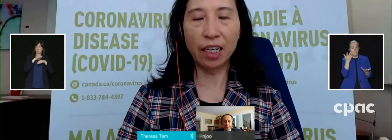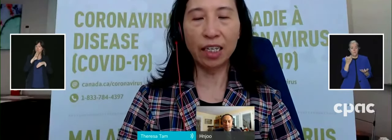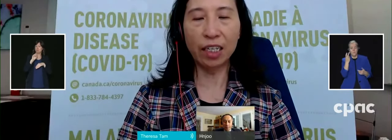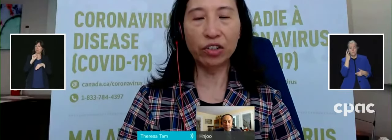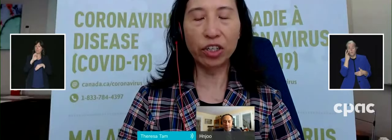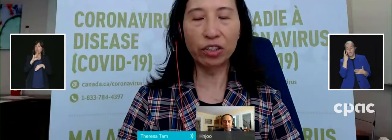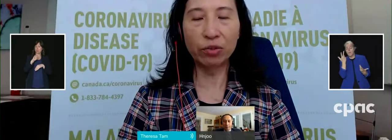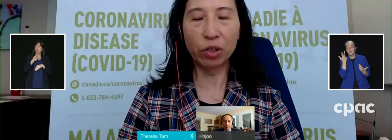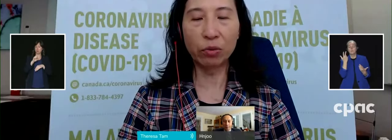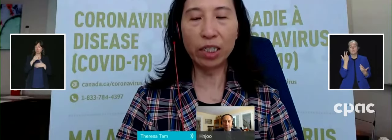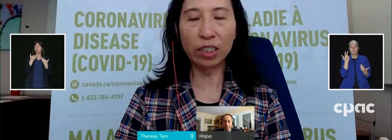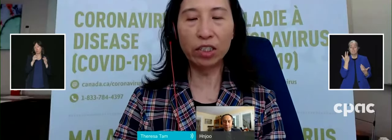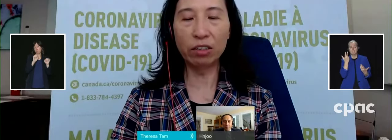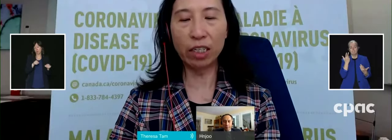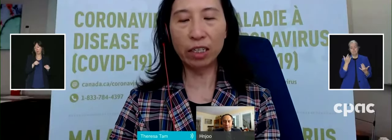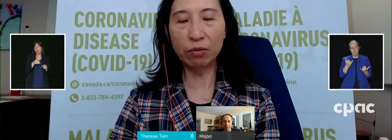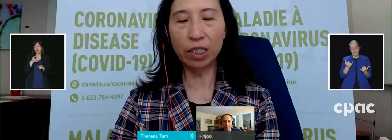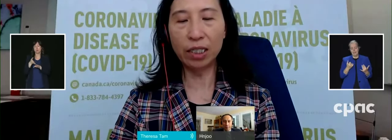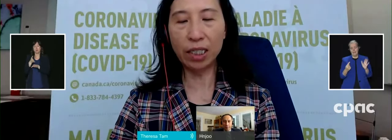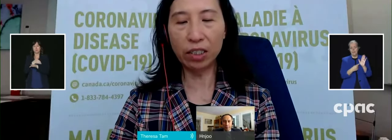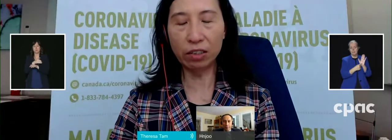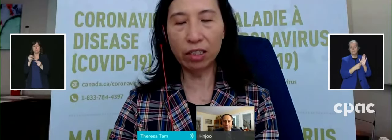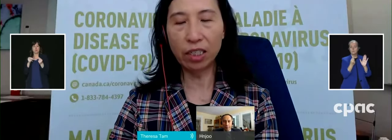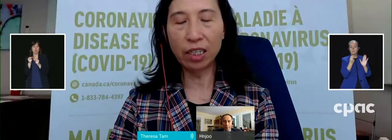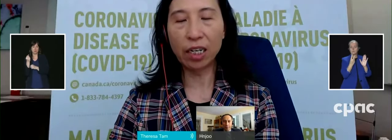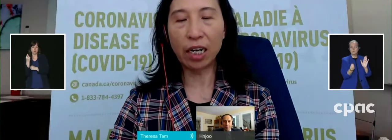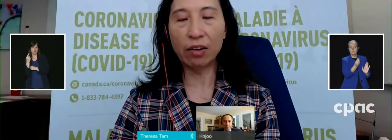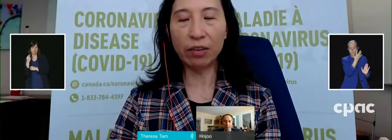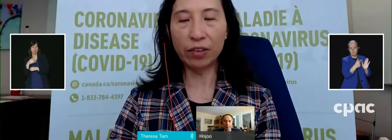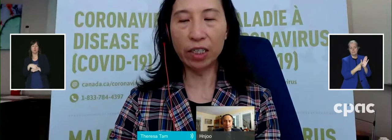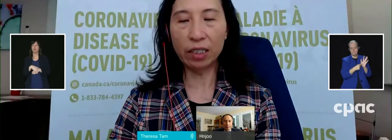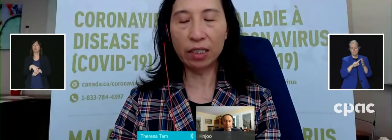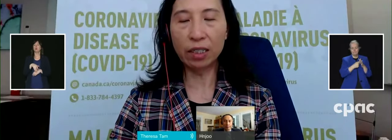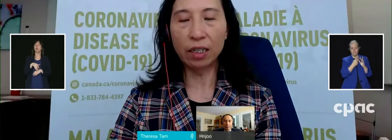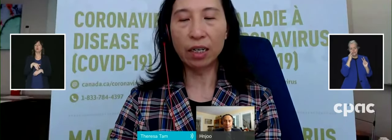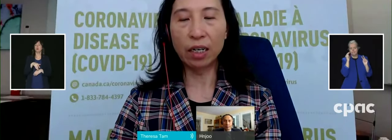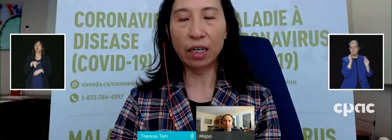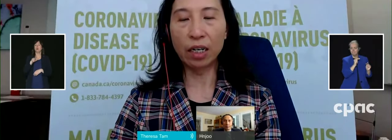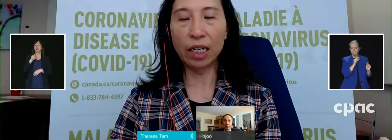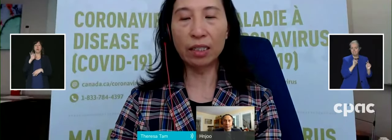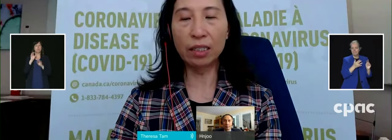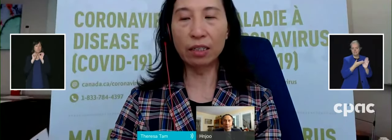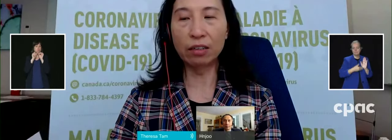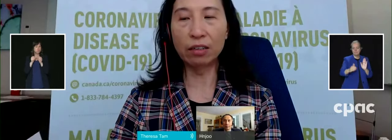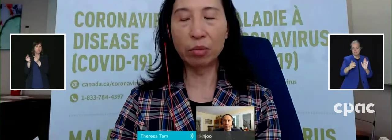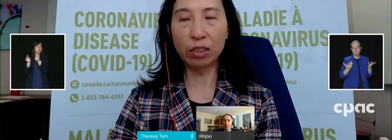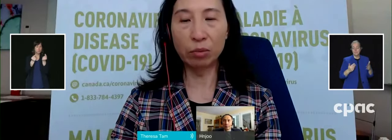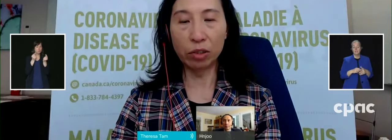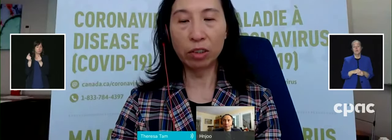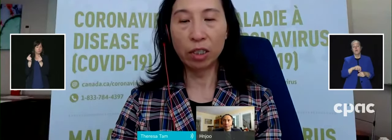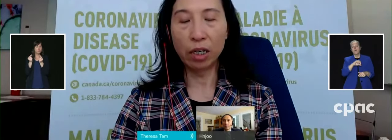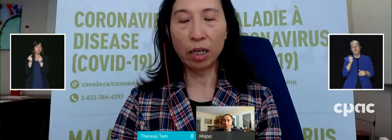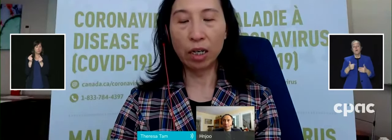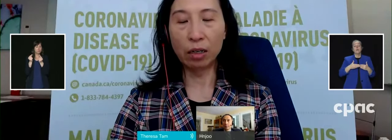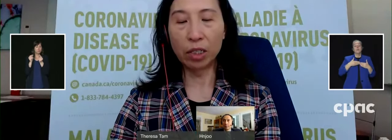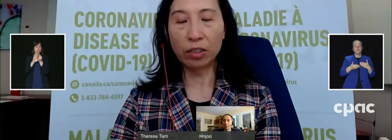preceding slide that shows what we could do if we continued our efforts is still